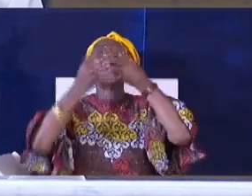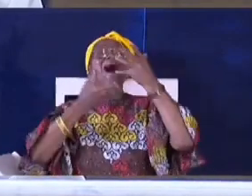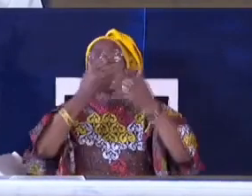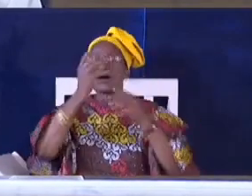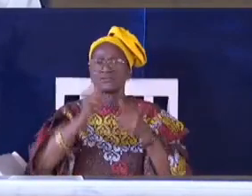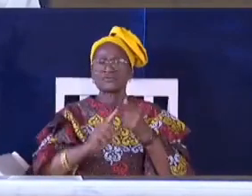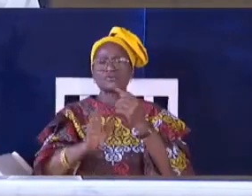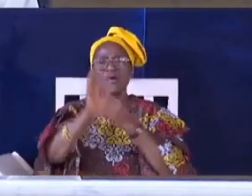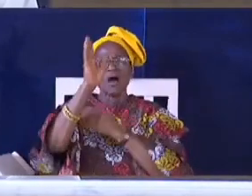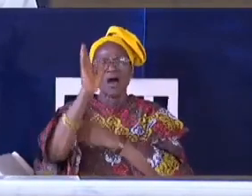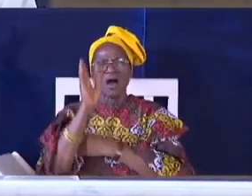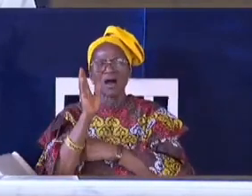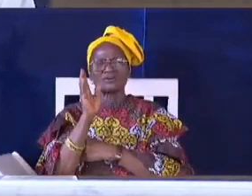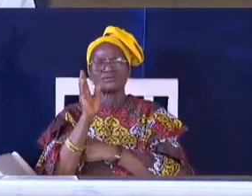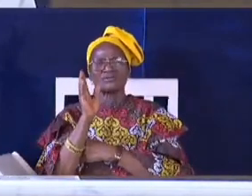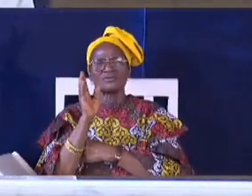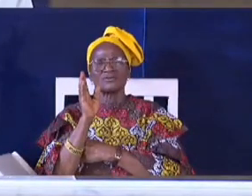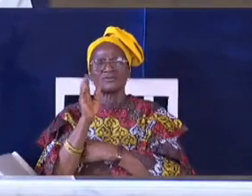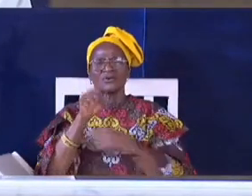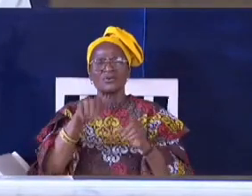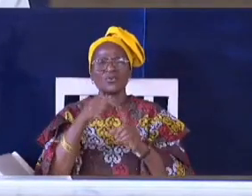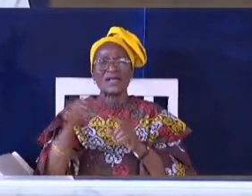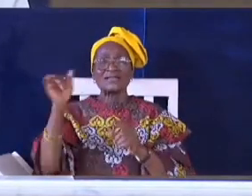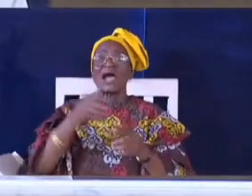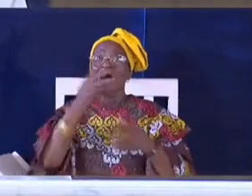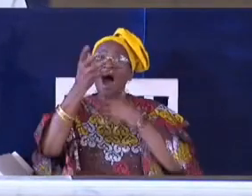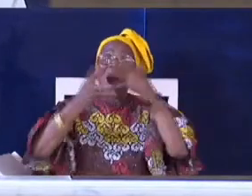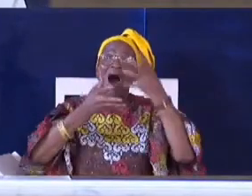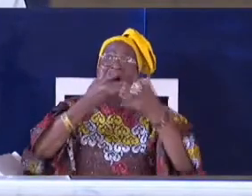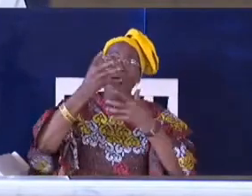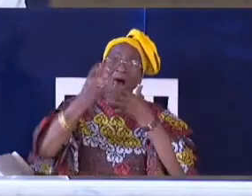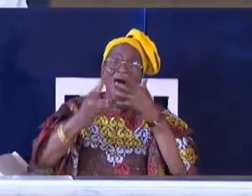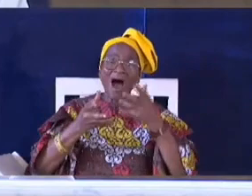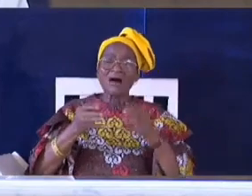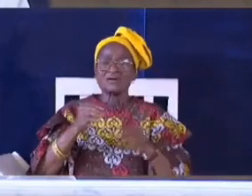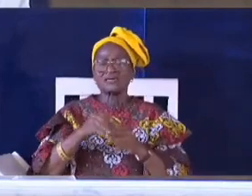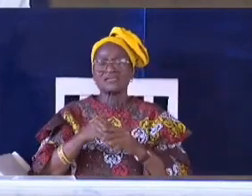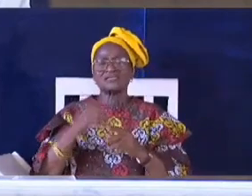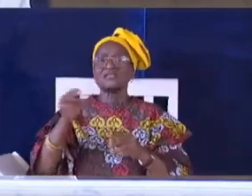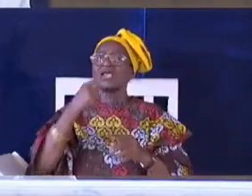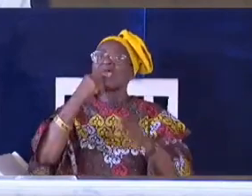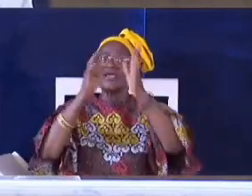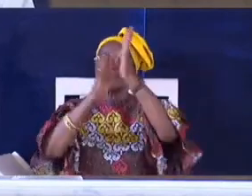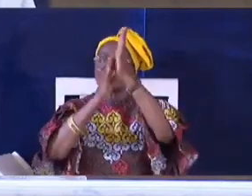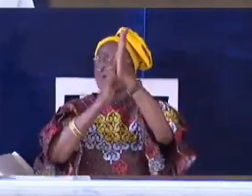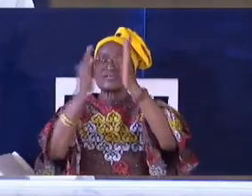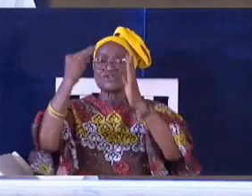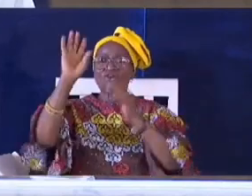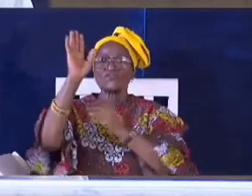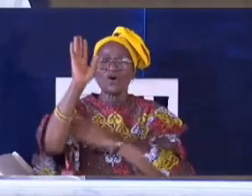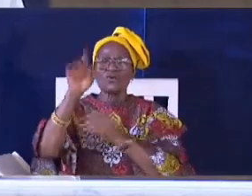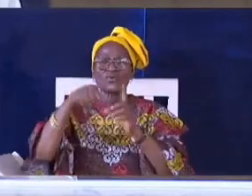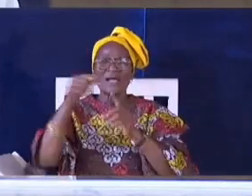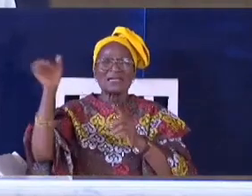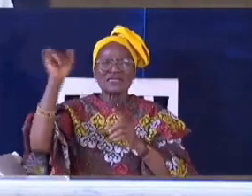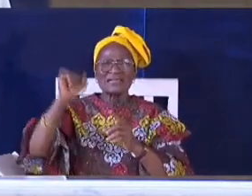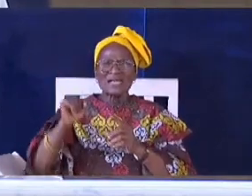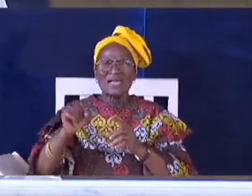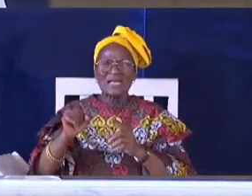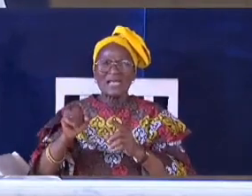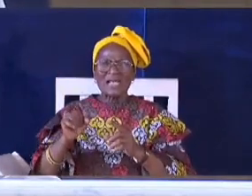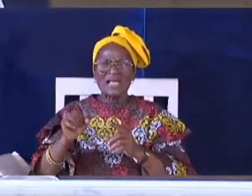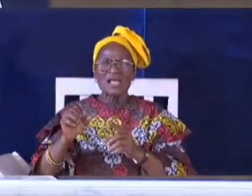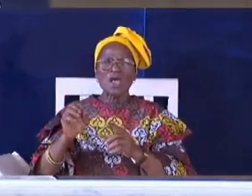to God, when they shouted in the praise of God, when they summoned